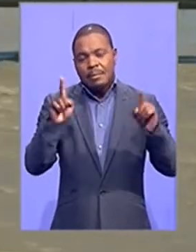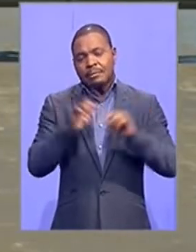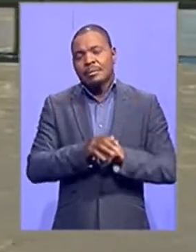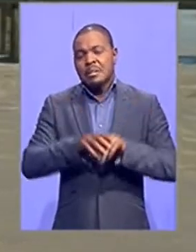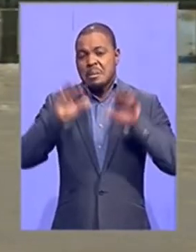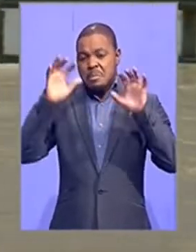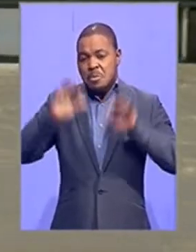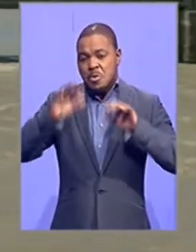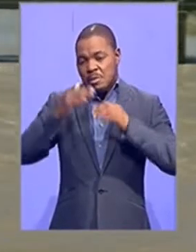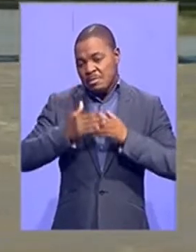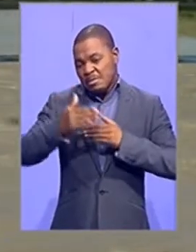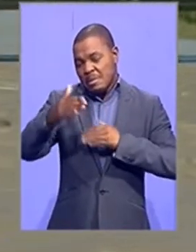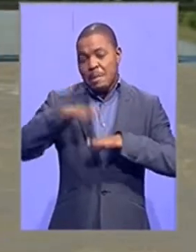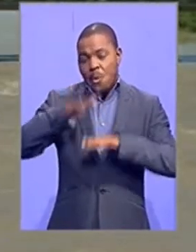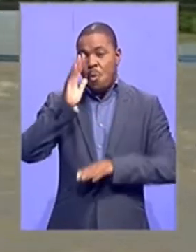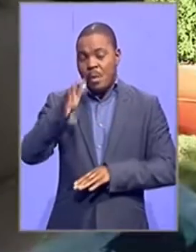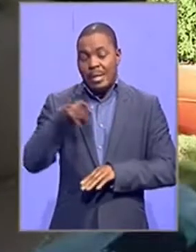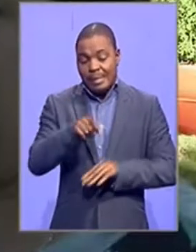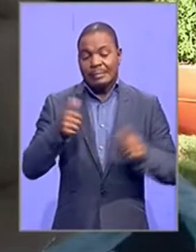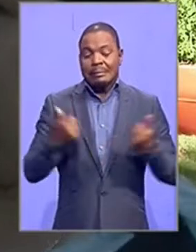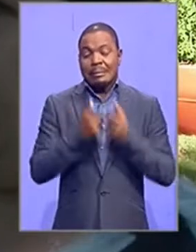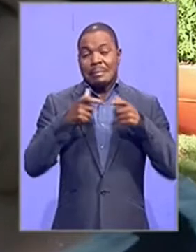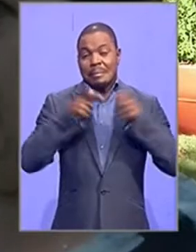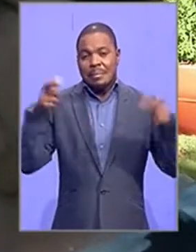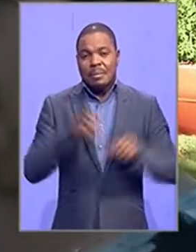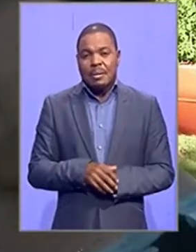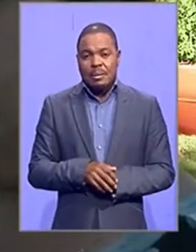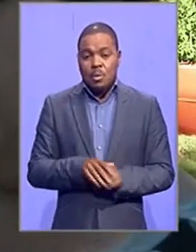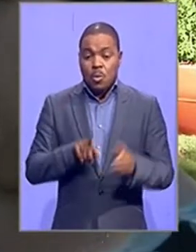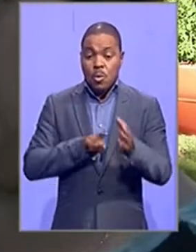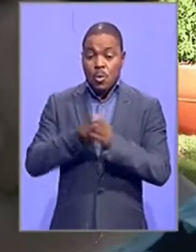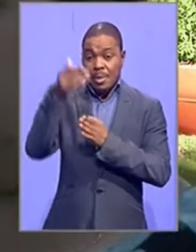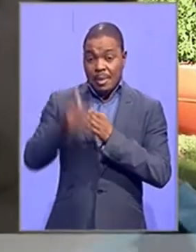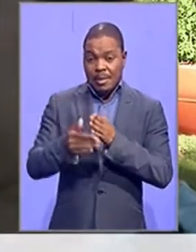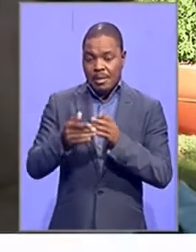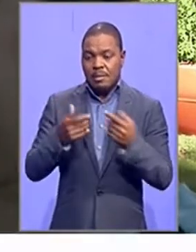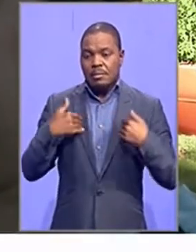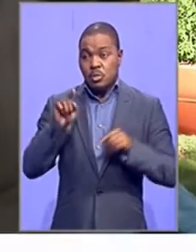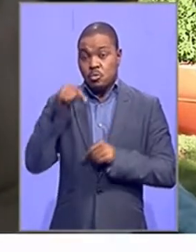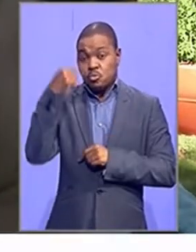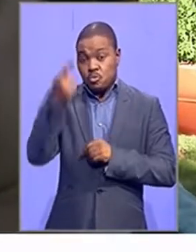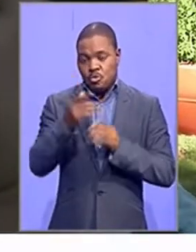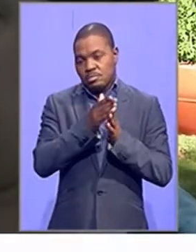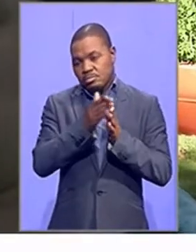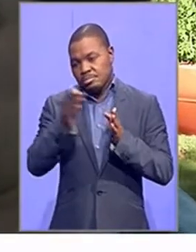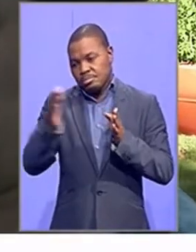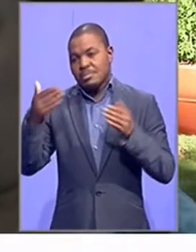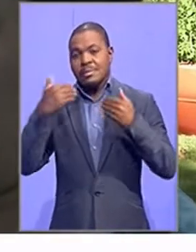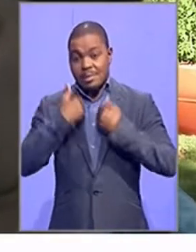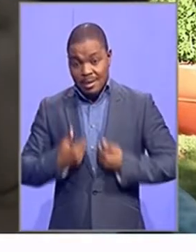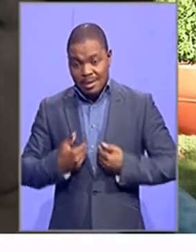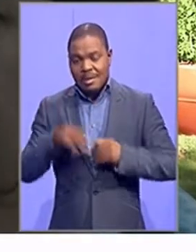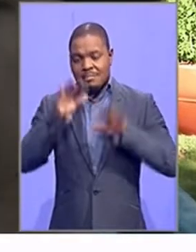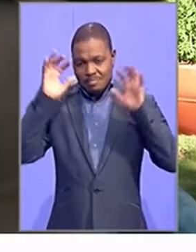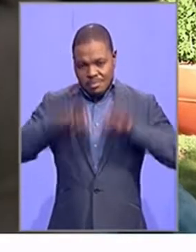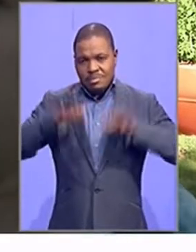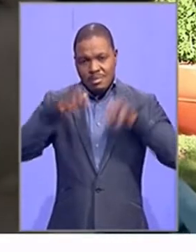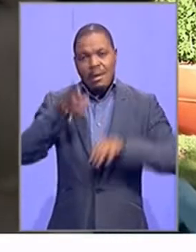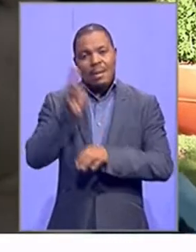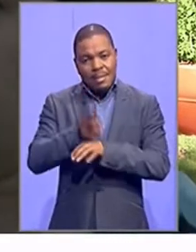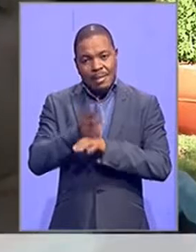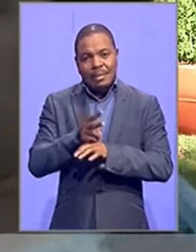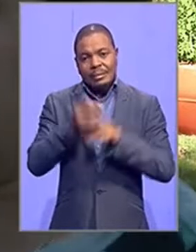dipula tse dingwe ke kgwetlho e kgolo. They're expecting rain over the weekend from tomorrow till Sunday, according to the Weather Bureau.